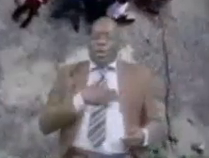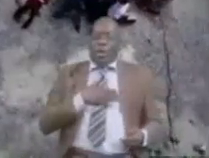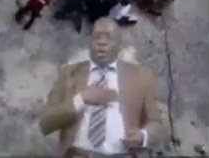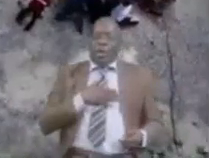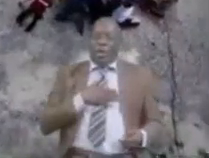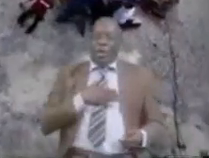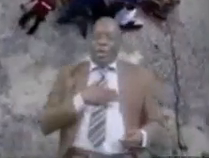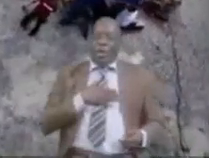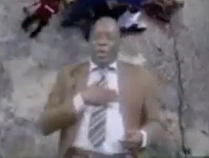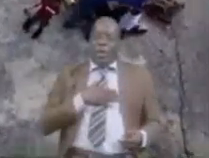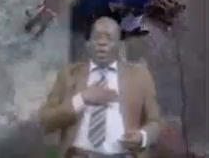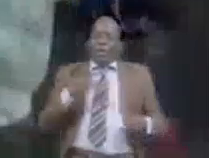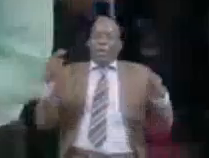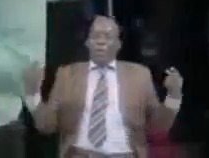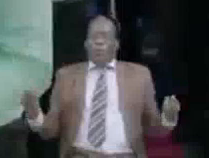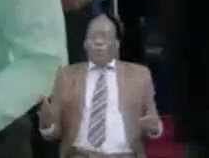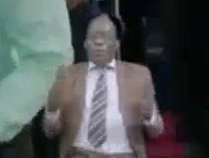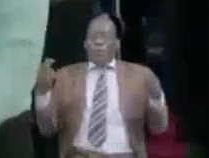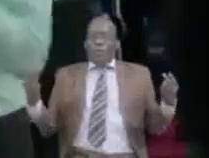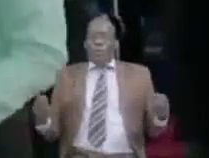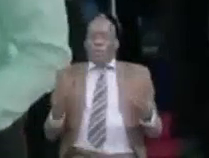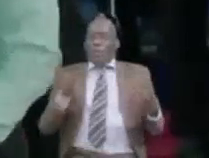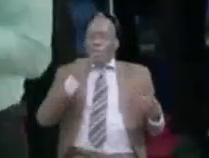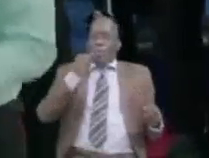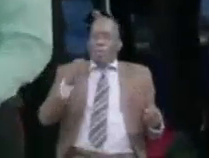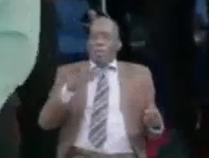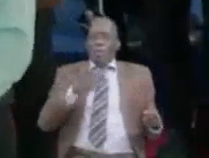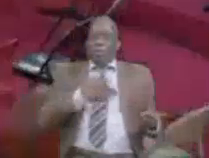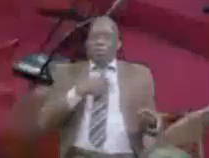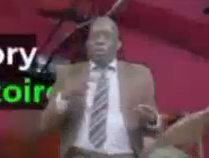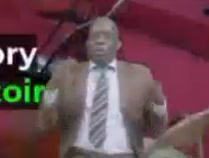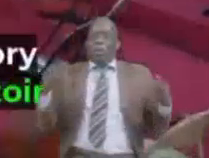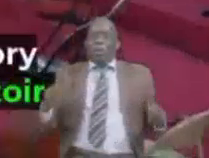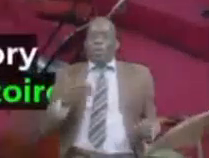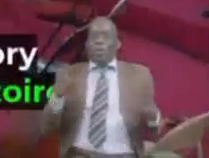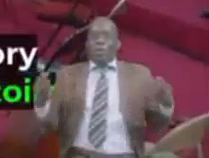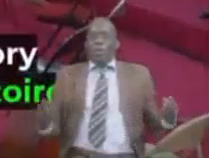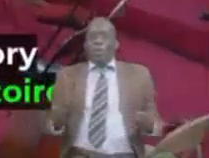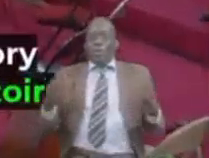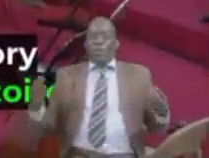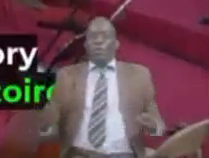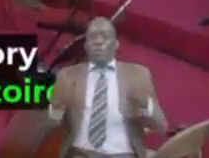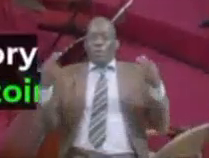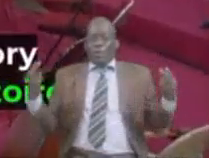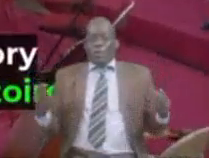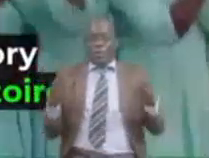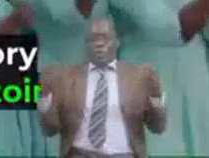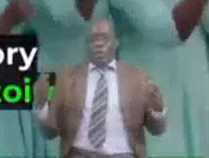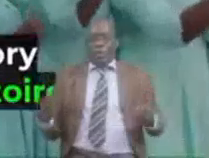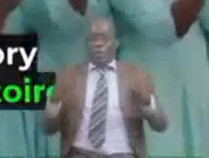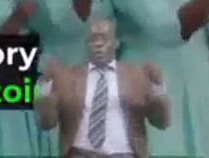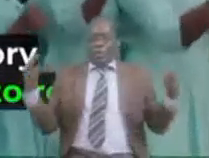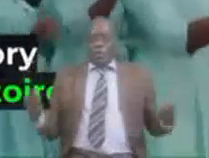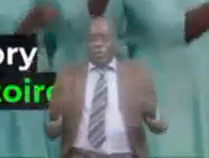Oh, victory, victory, victory. Hallelujah. Tonight,